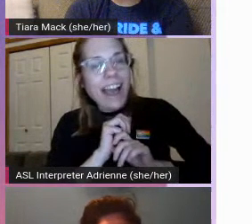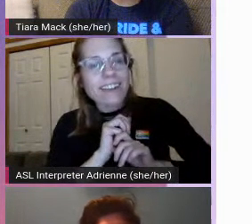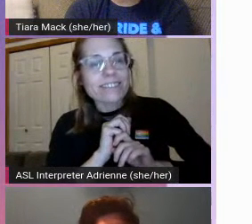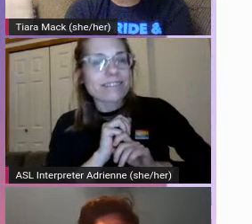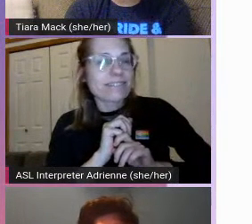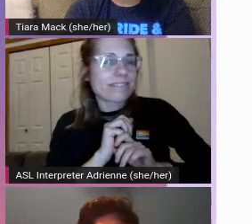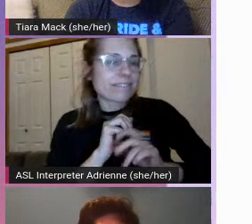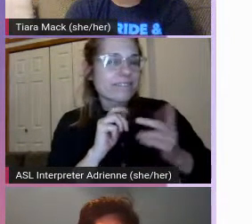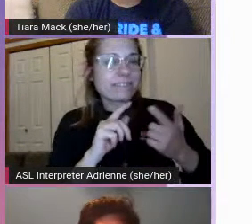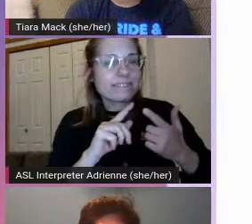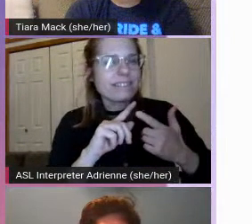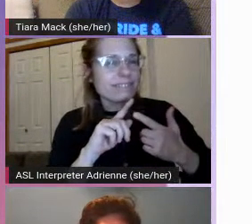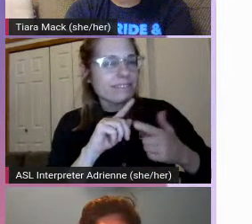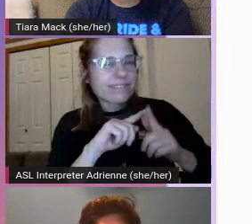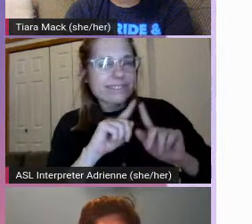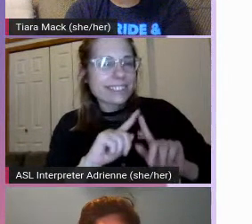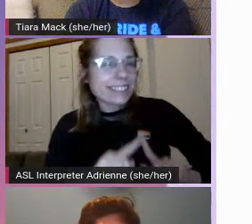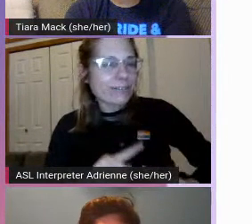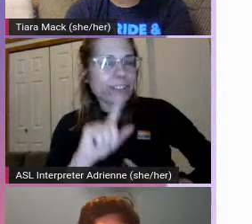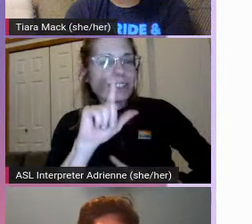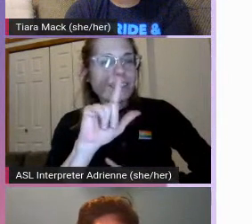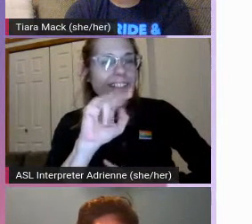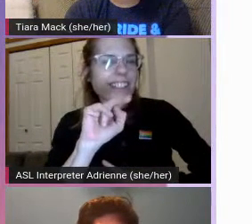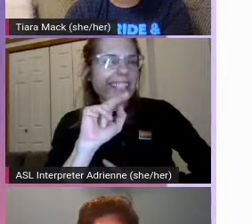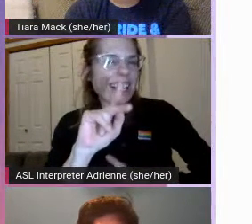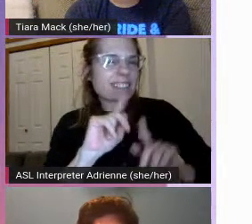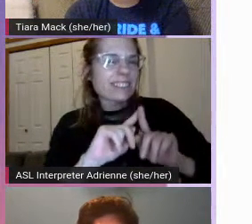final slide.